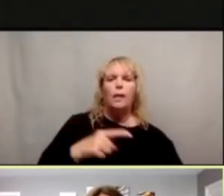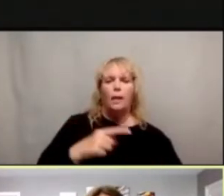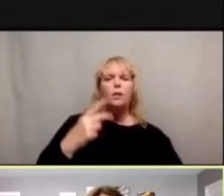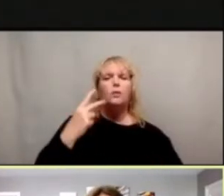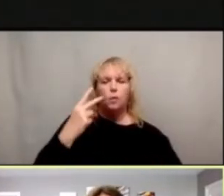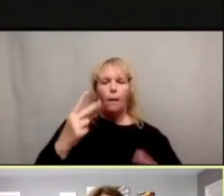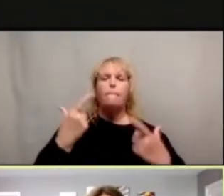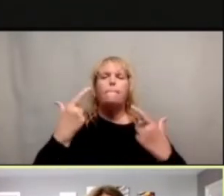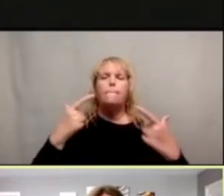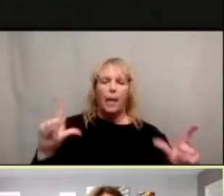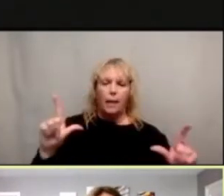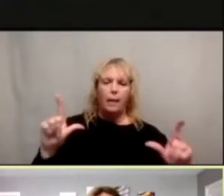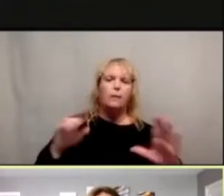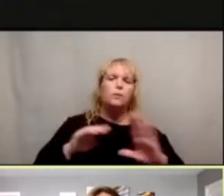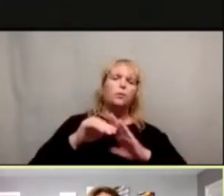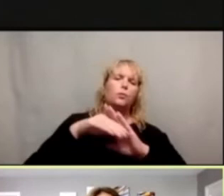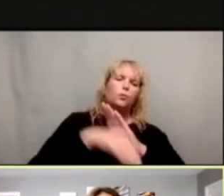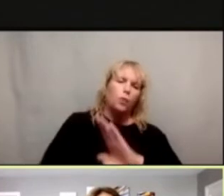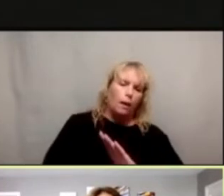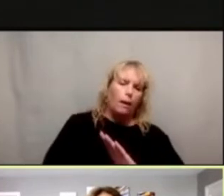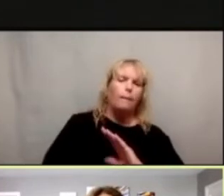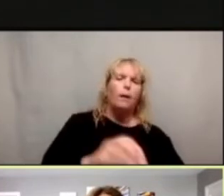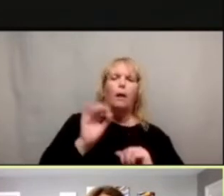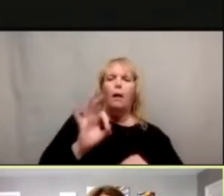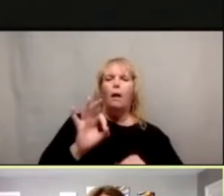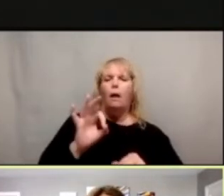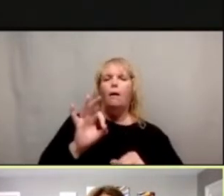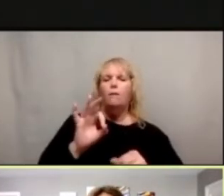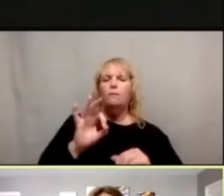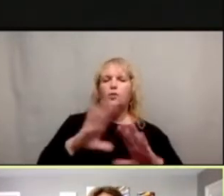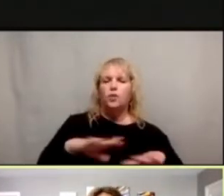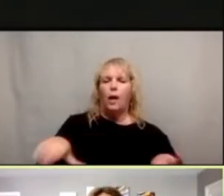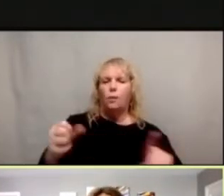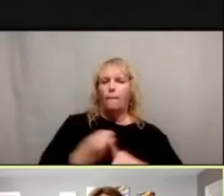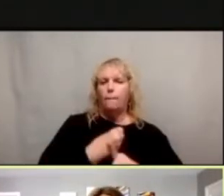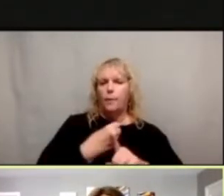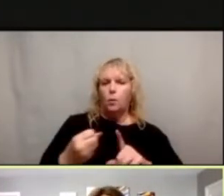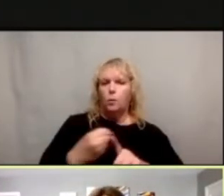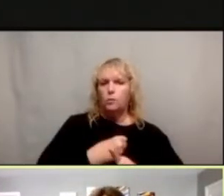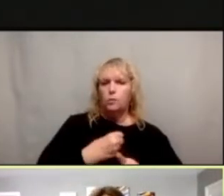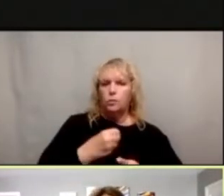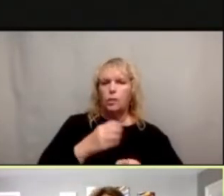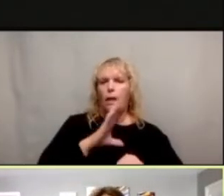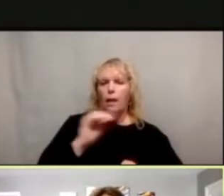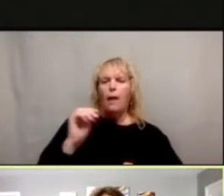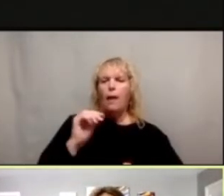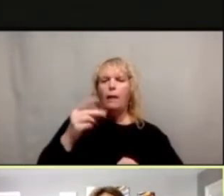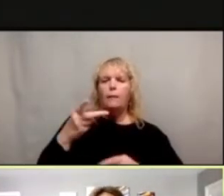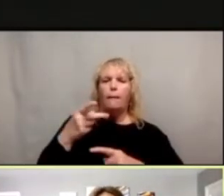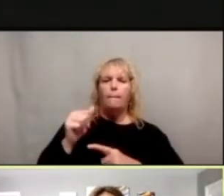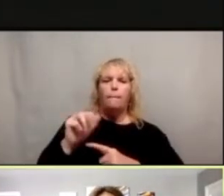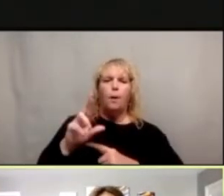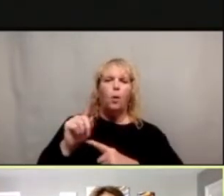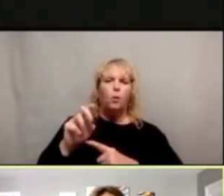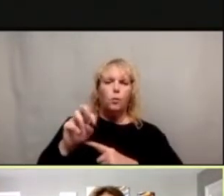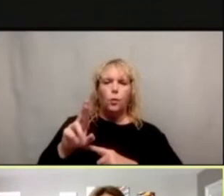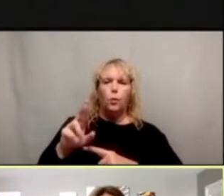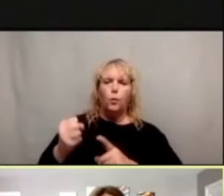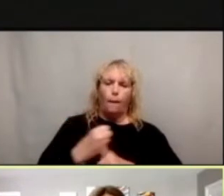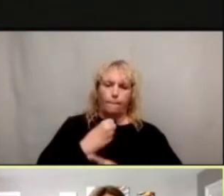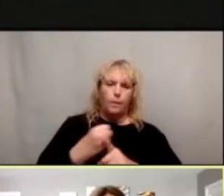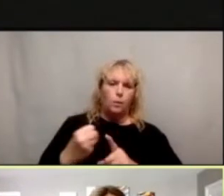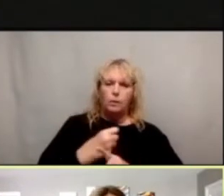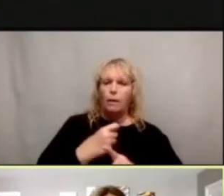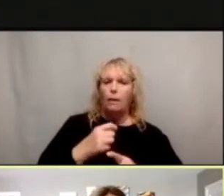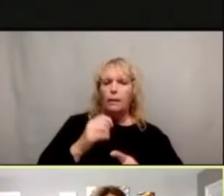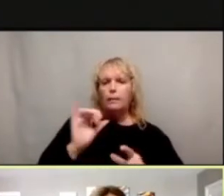in child abuse reports and in intimate partner violence reports, right? Examples of ACEs. But it's not